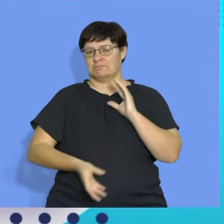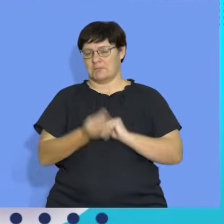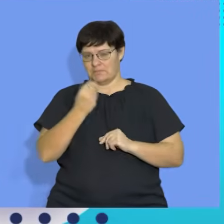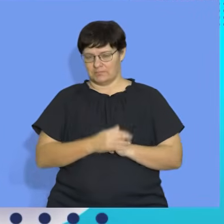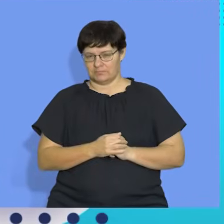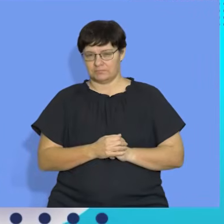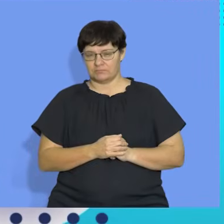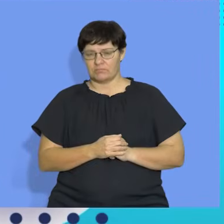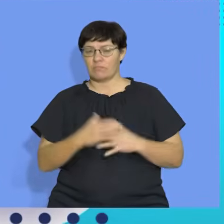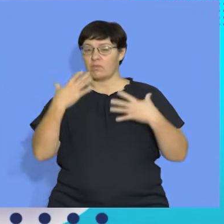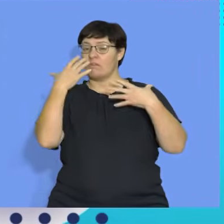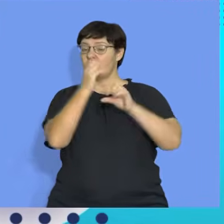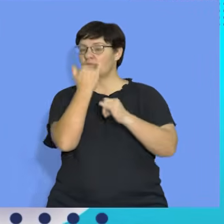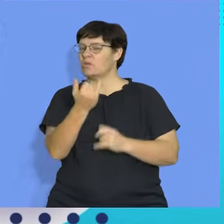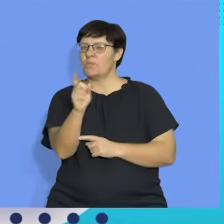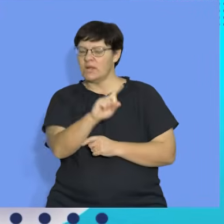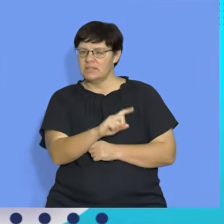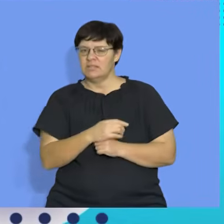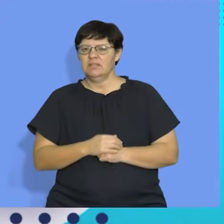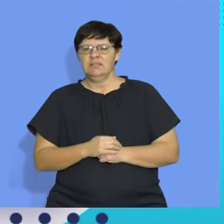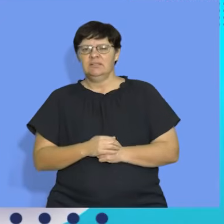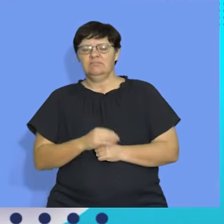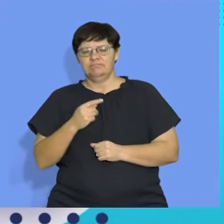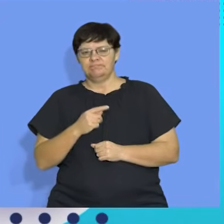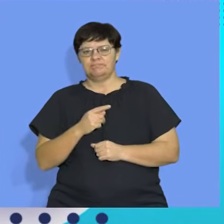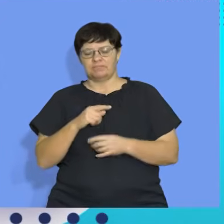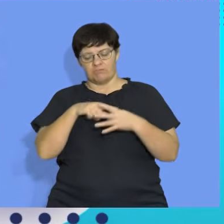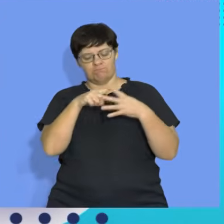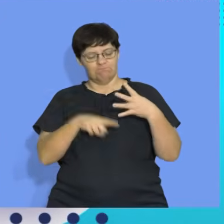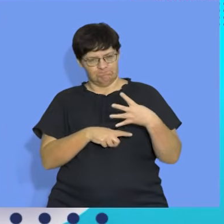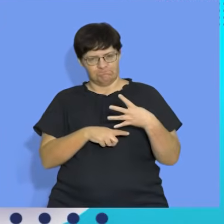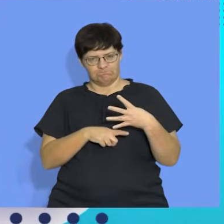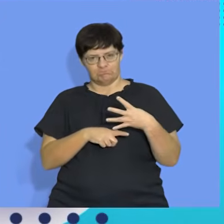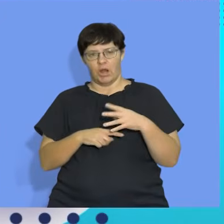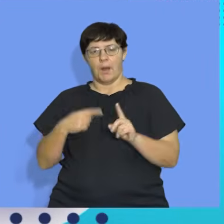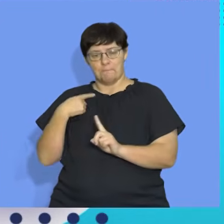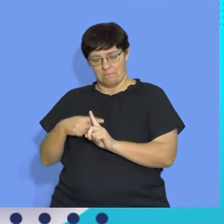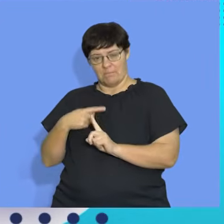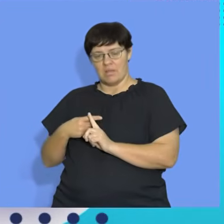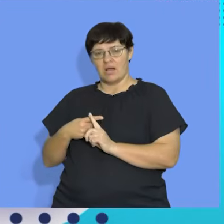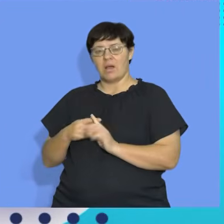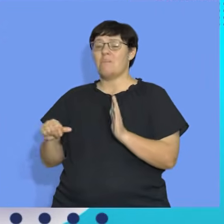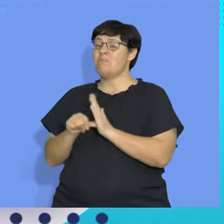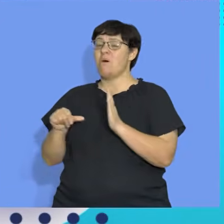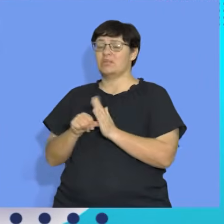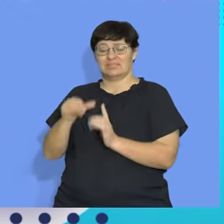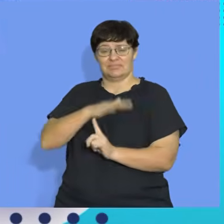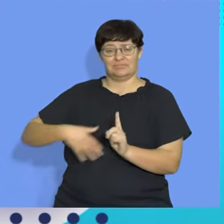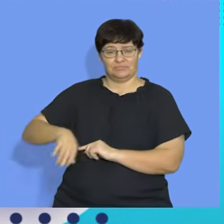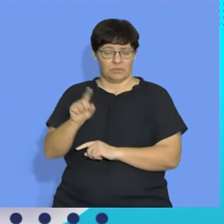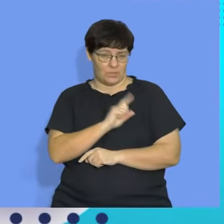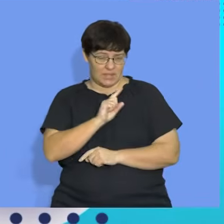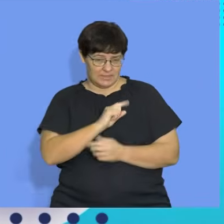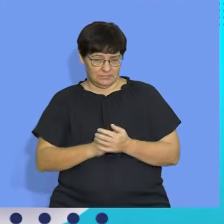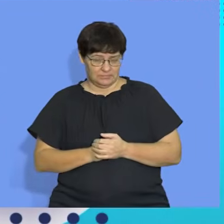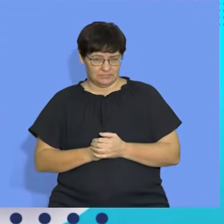what we focused on today? We're looking at why are microorganisms so important in the environment. And we had a whole